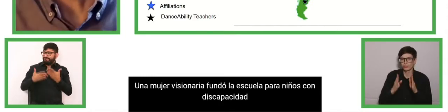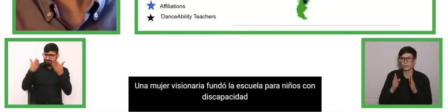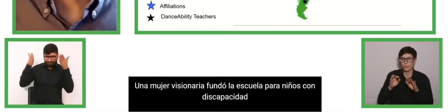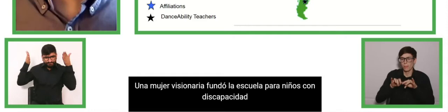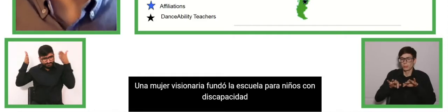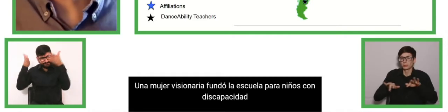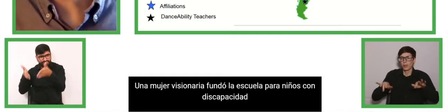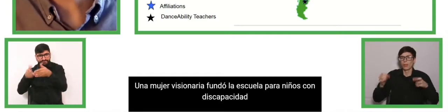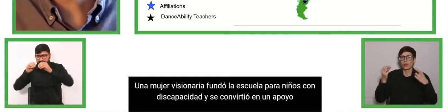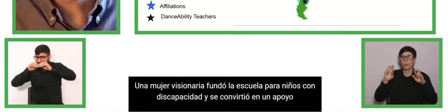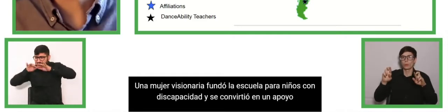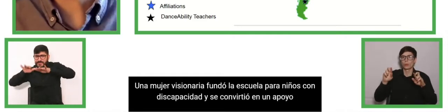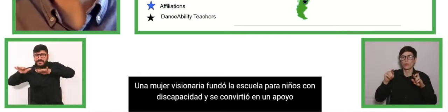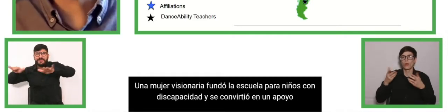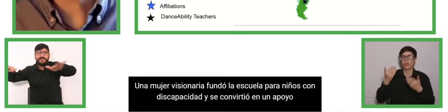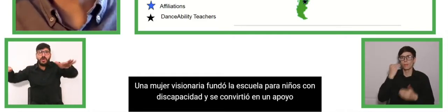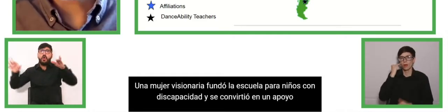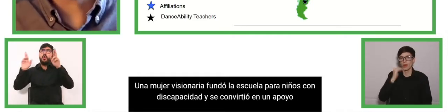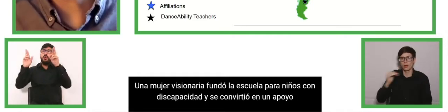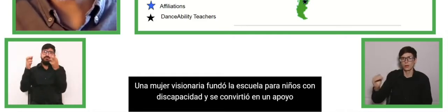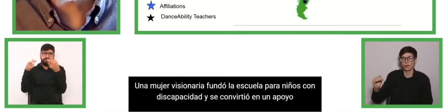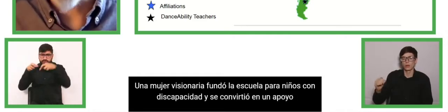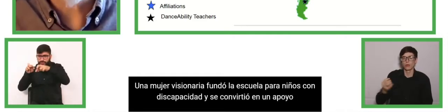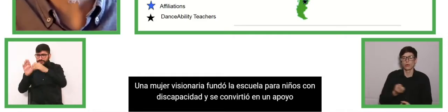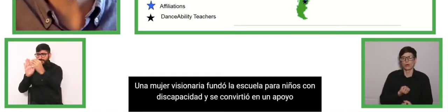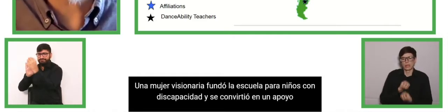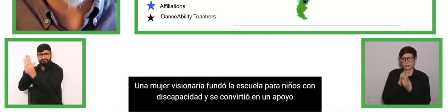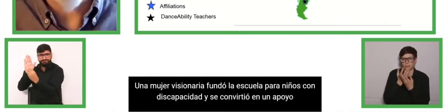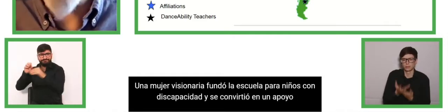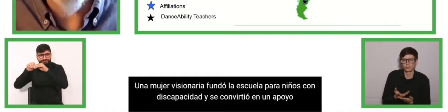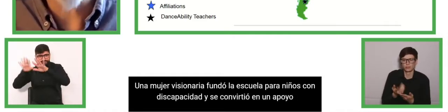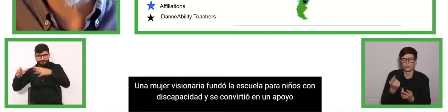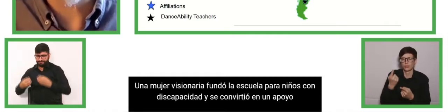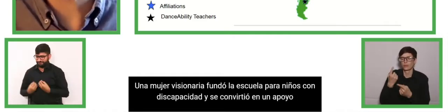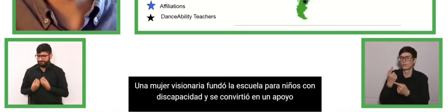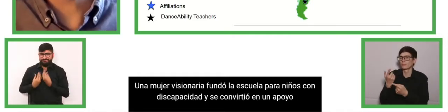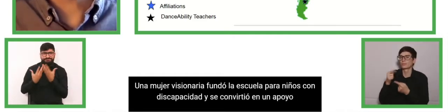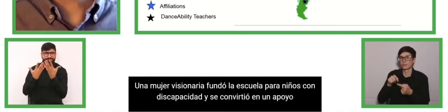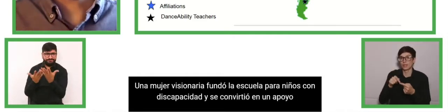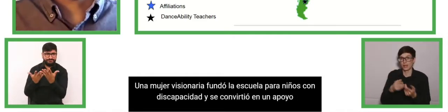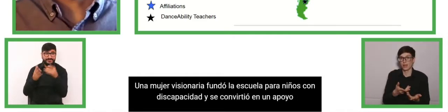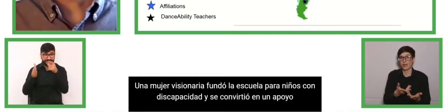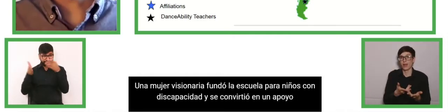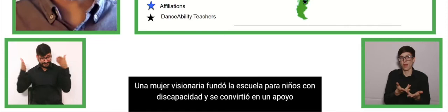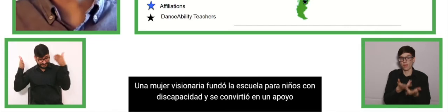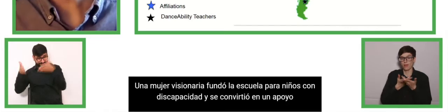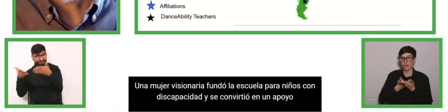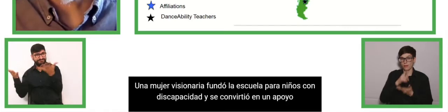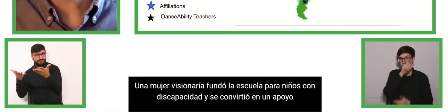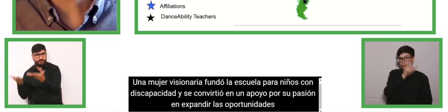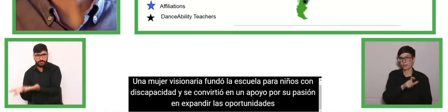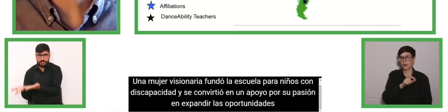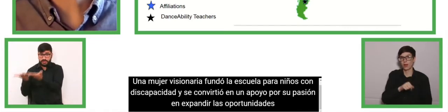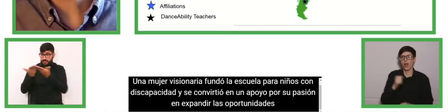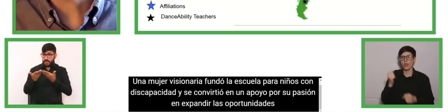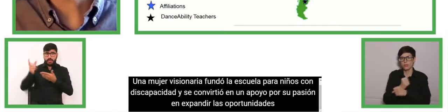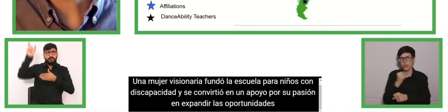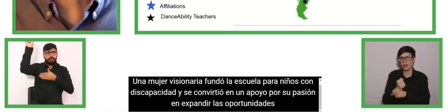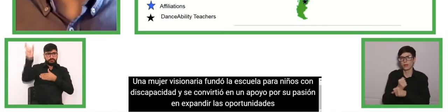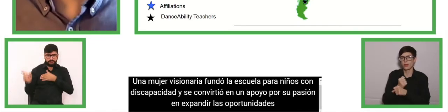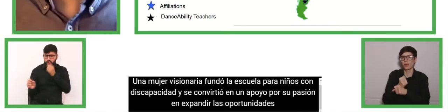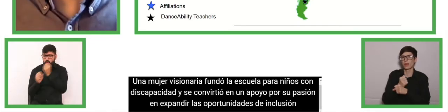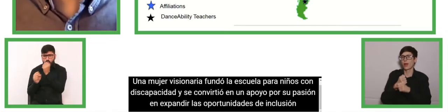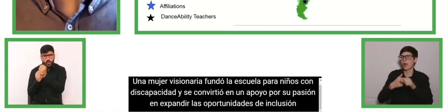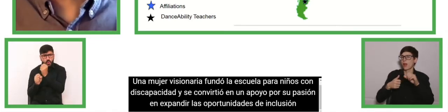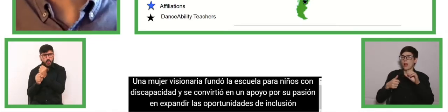enabled DanceAbility International to offer affordable workshops all over Latin America. The money allowed us to help